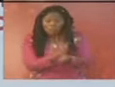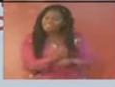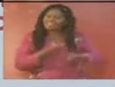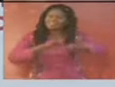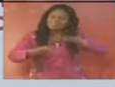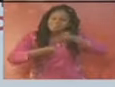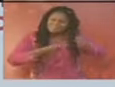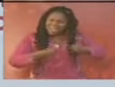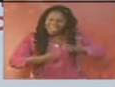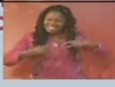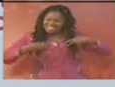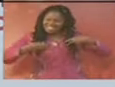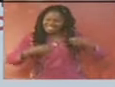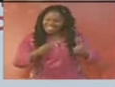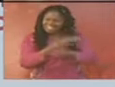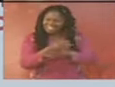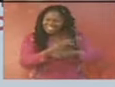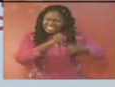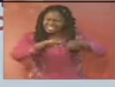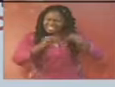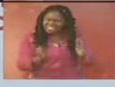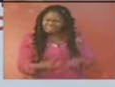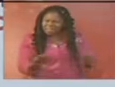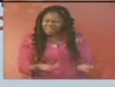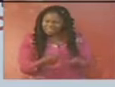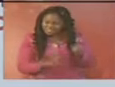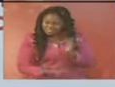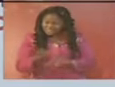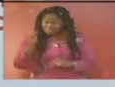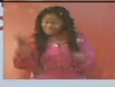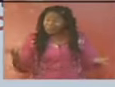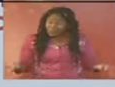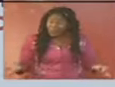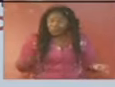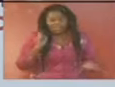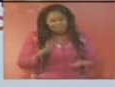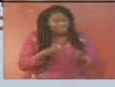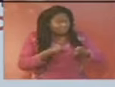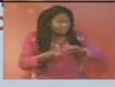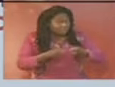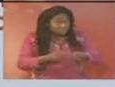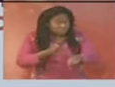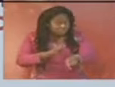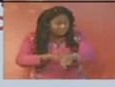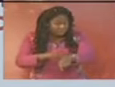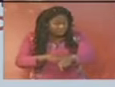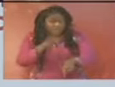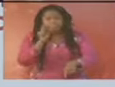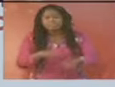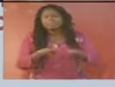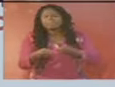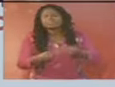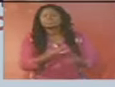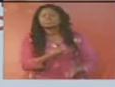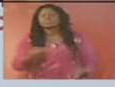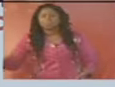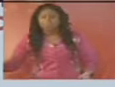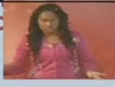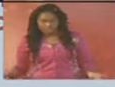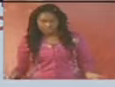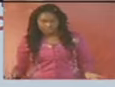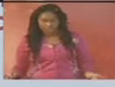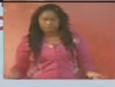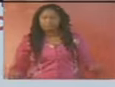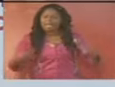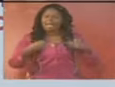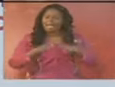manage time, we have to manage resources. And what we are doing by coming once a week, I will be here every Saturday unless